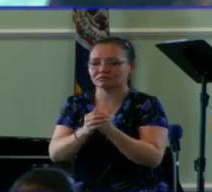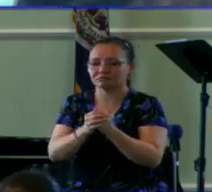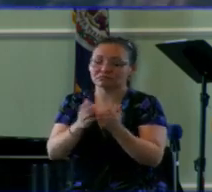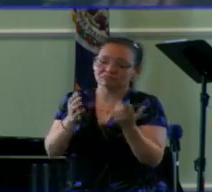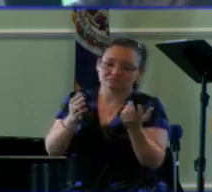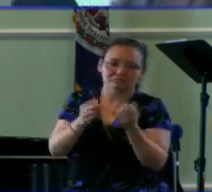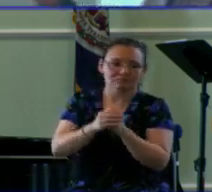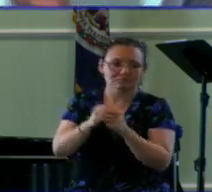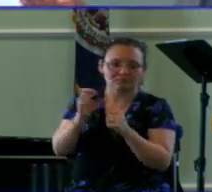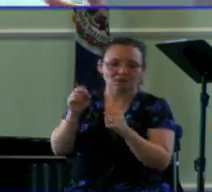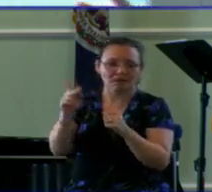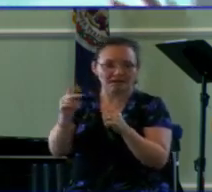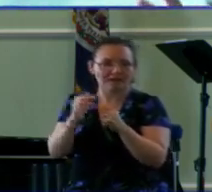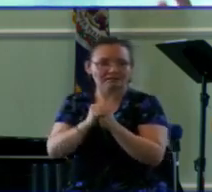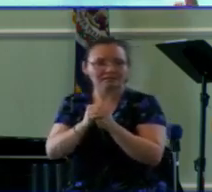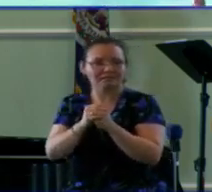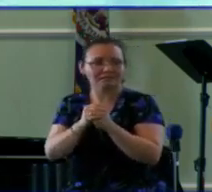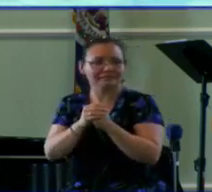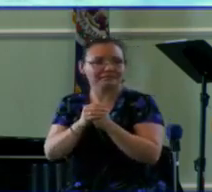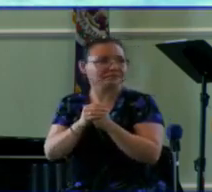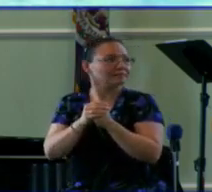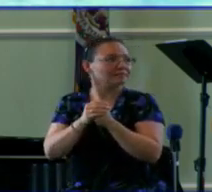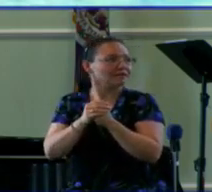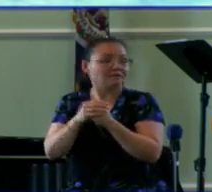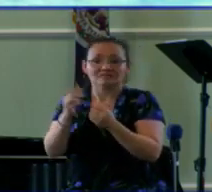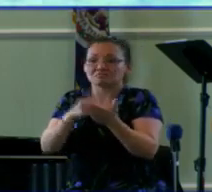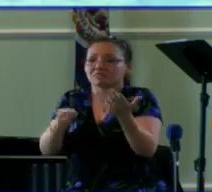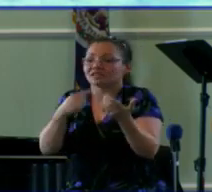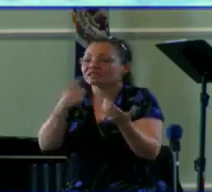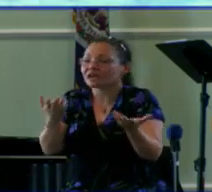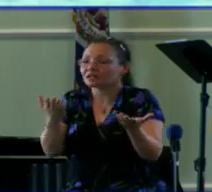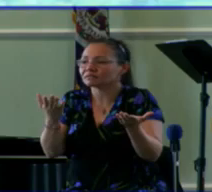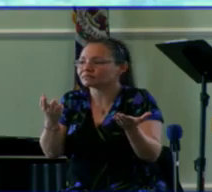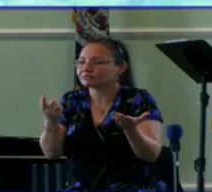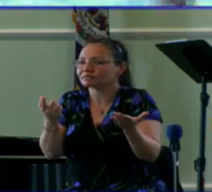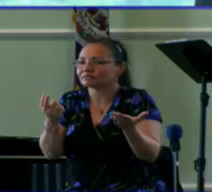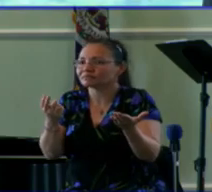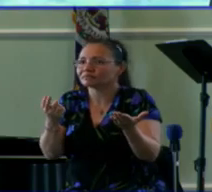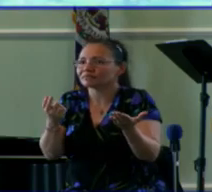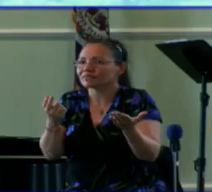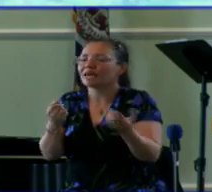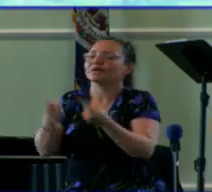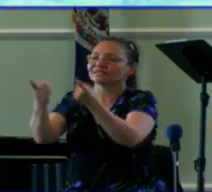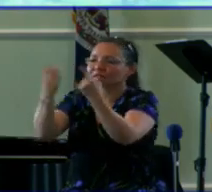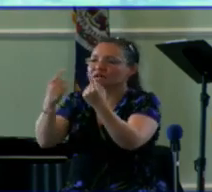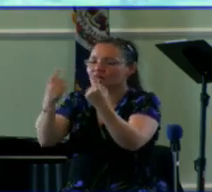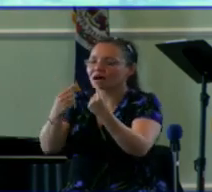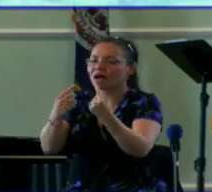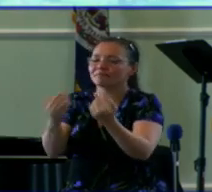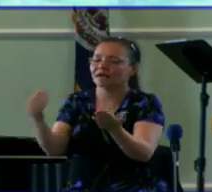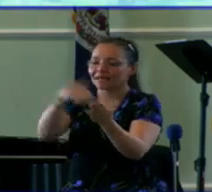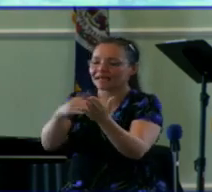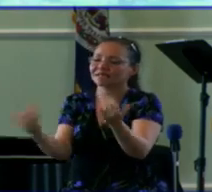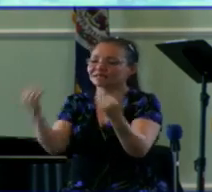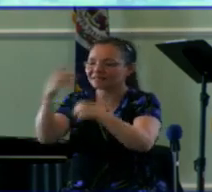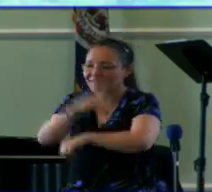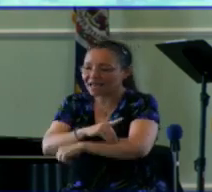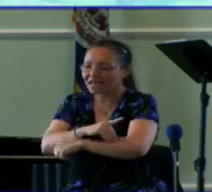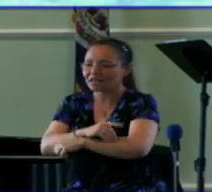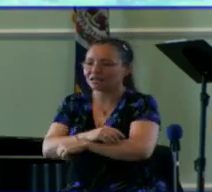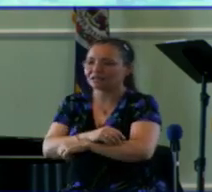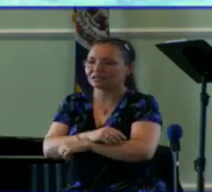And so I said, "Okay, so what did he say?" "Well, he said he's coming back today because I told him you were coming